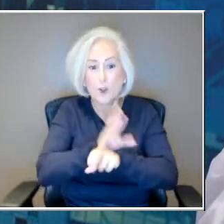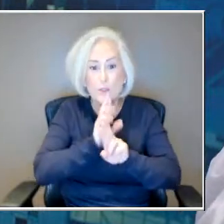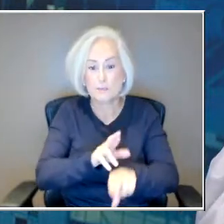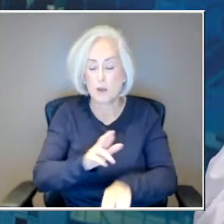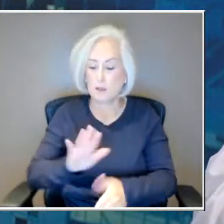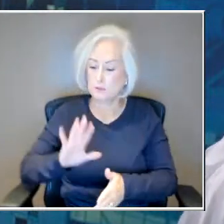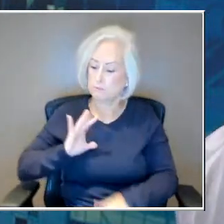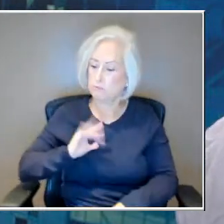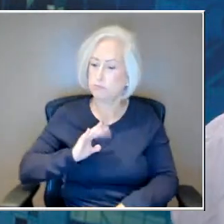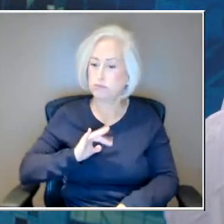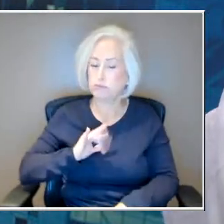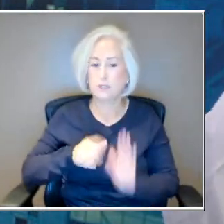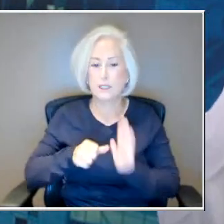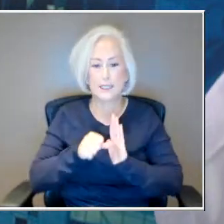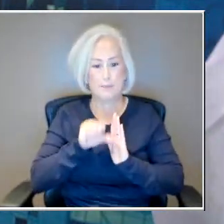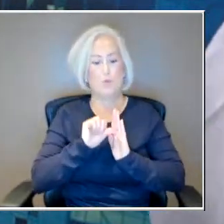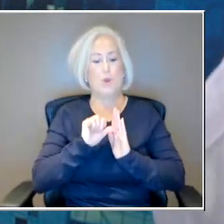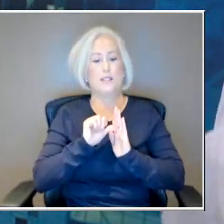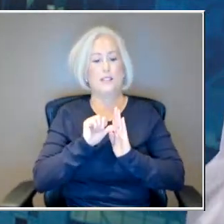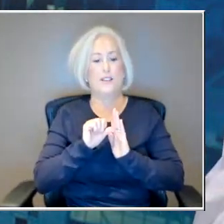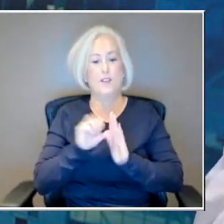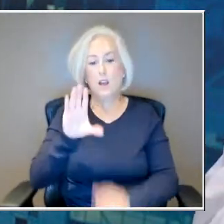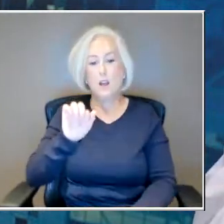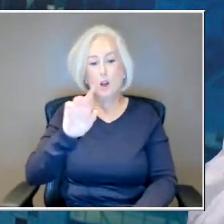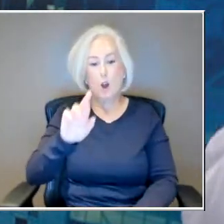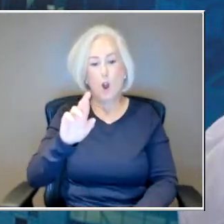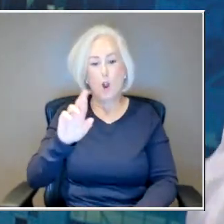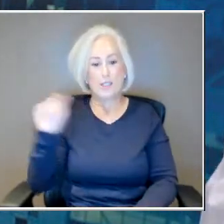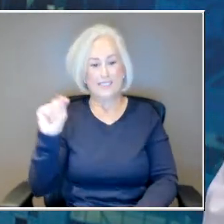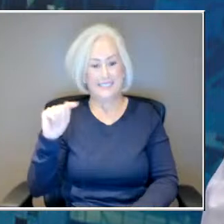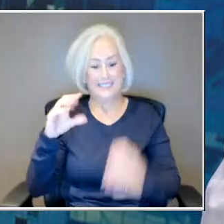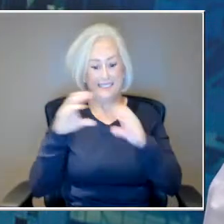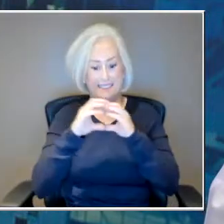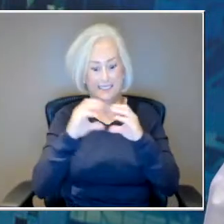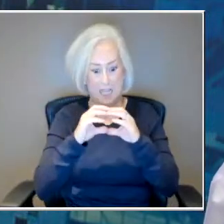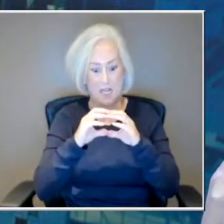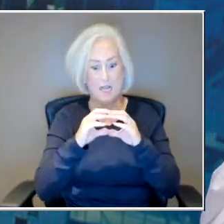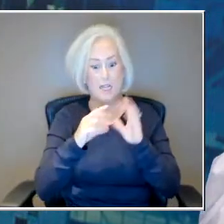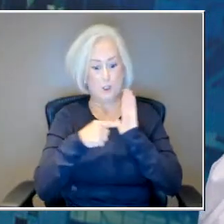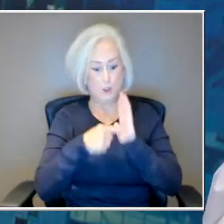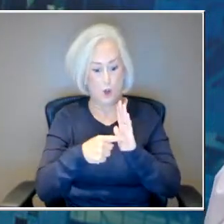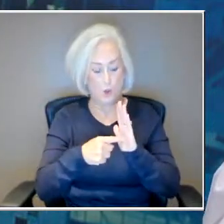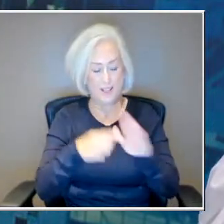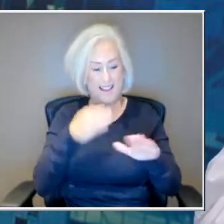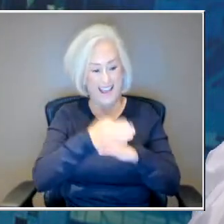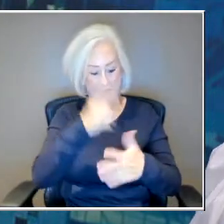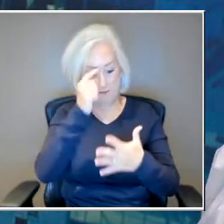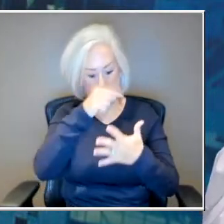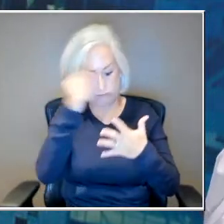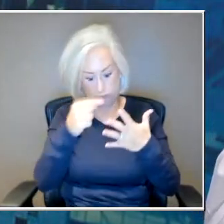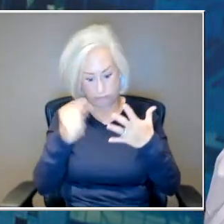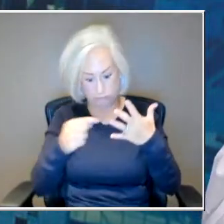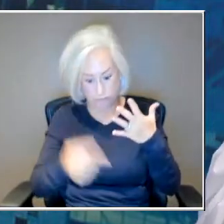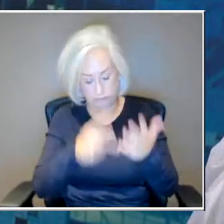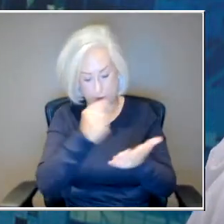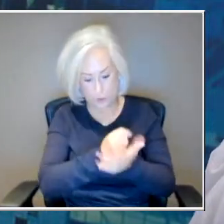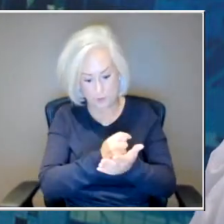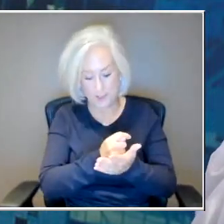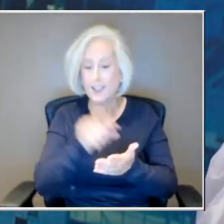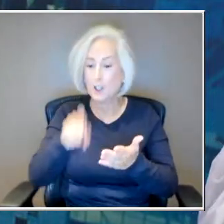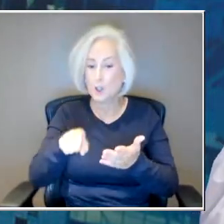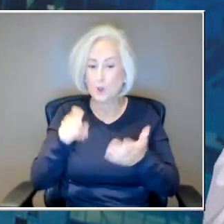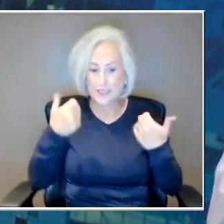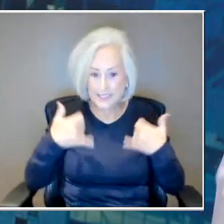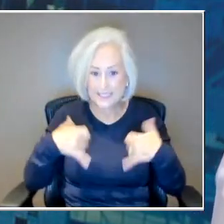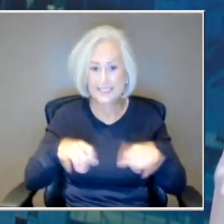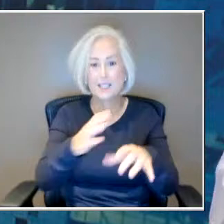CAR T has shown us that, yeah, after all these treatments, you still can get a complete response. So that's one thing. Number two is this